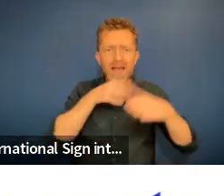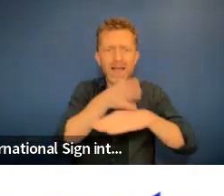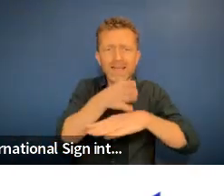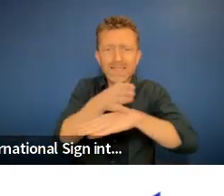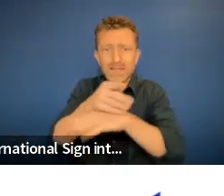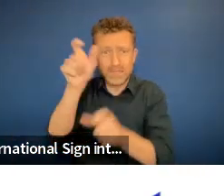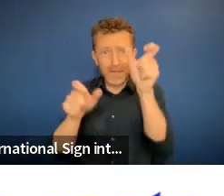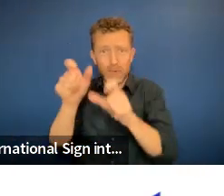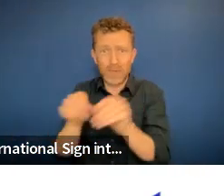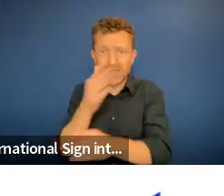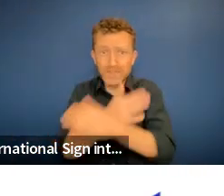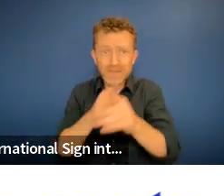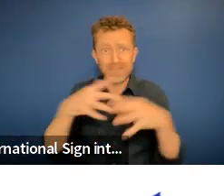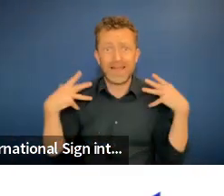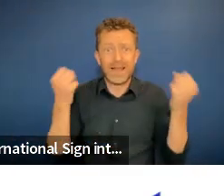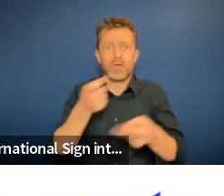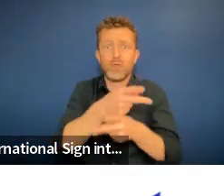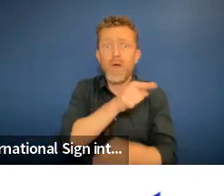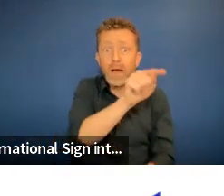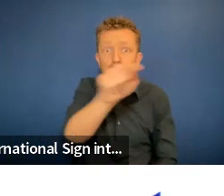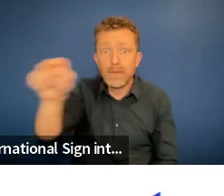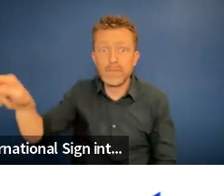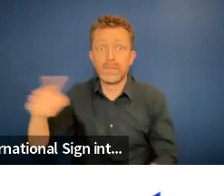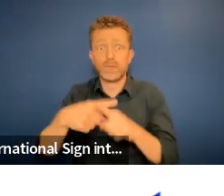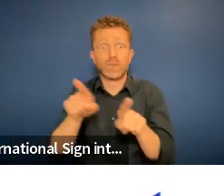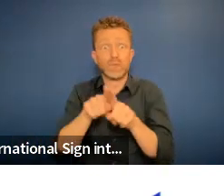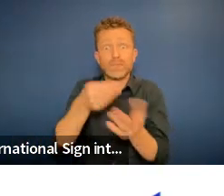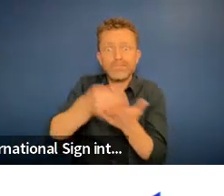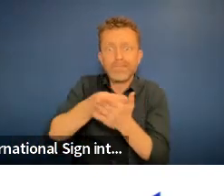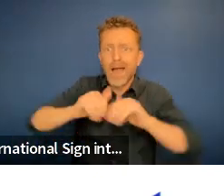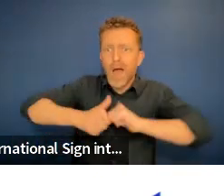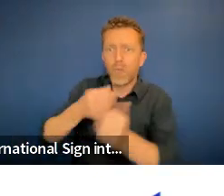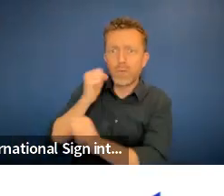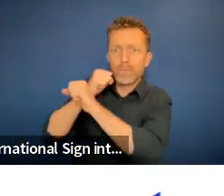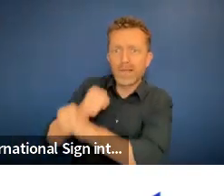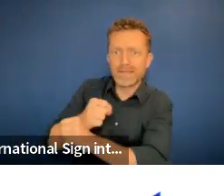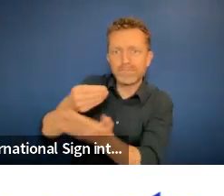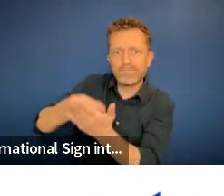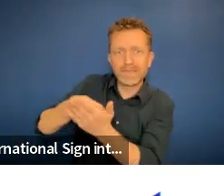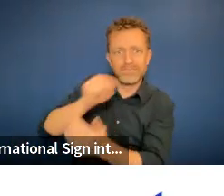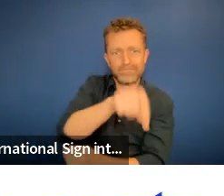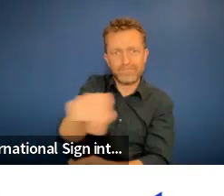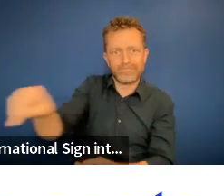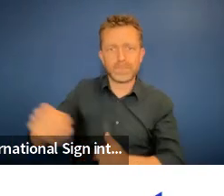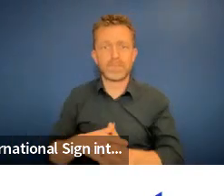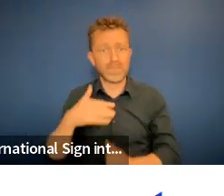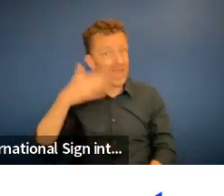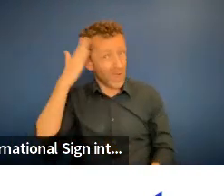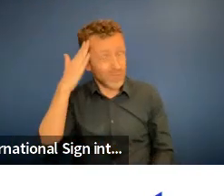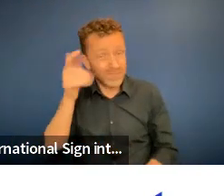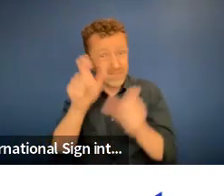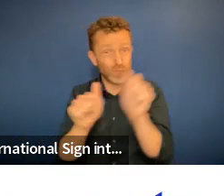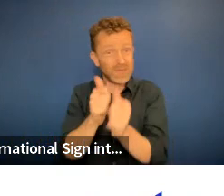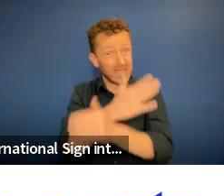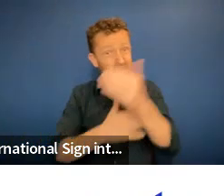So we know that people with disabilities often have high health costs. So it's often said that people with disabilities have higher health